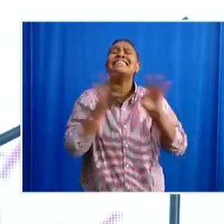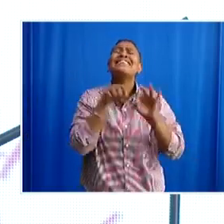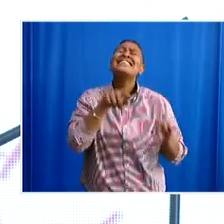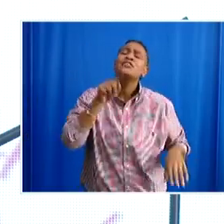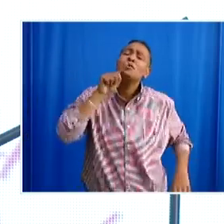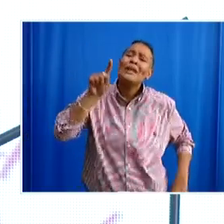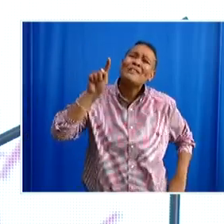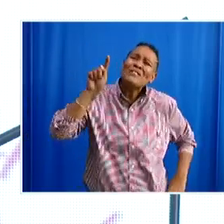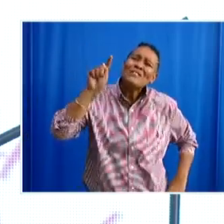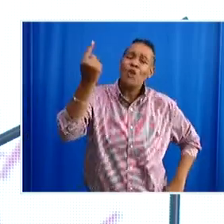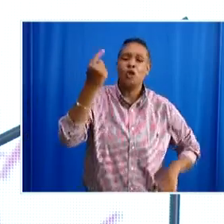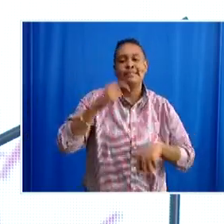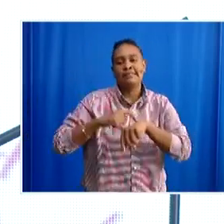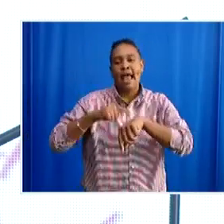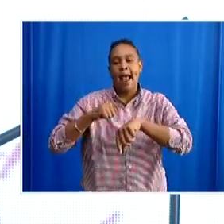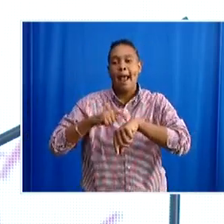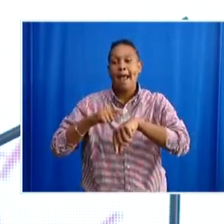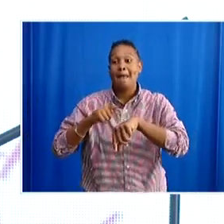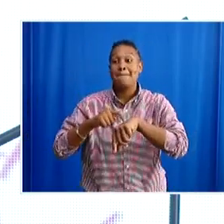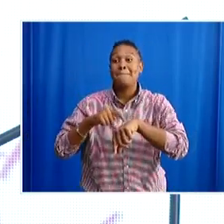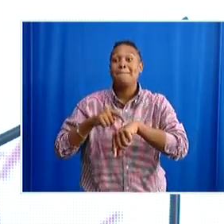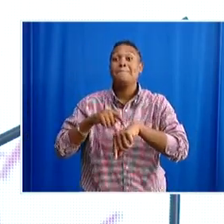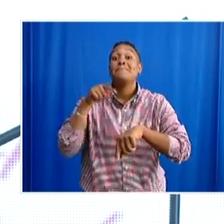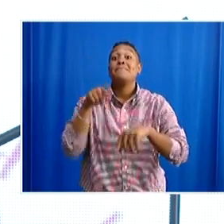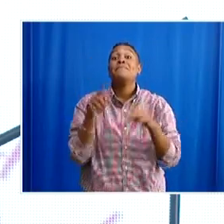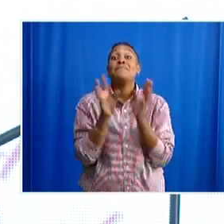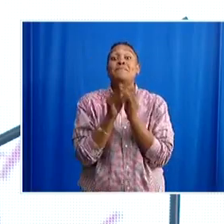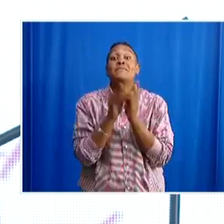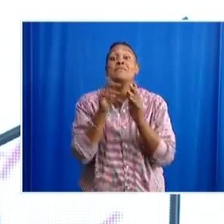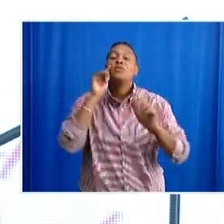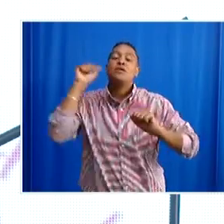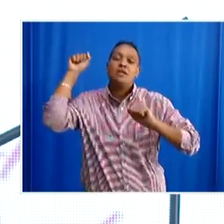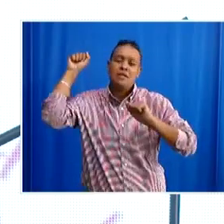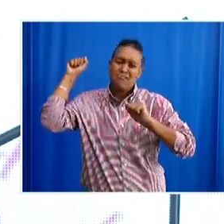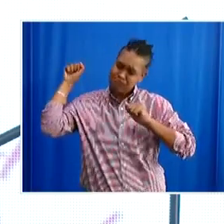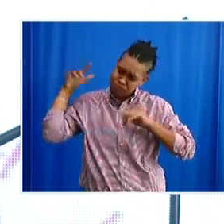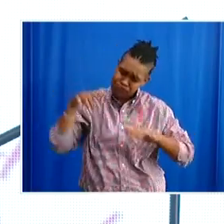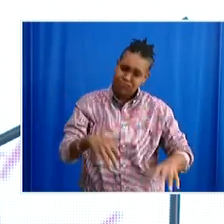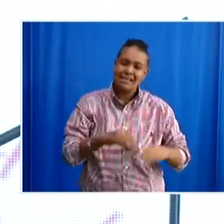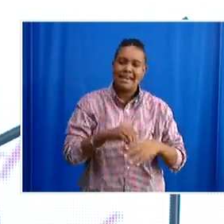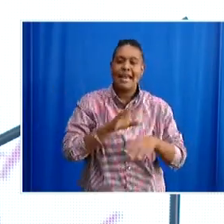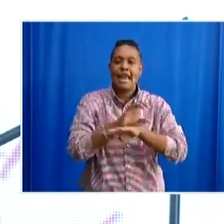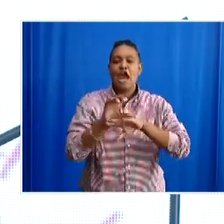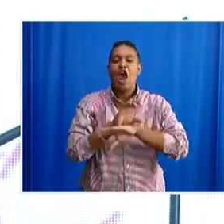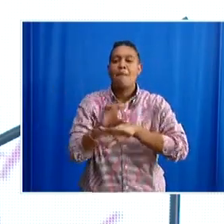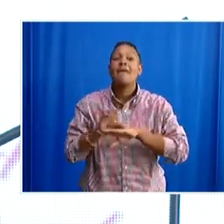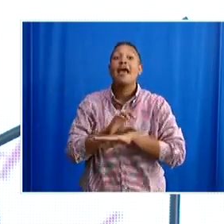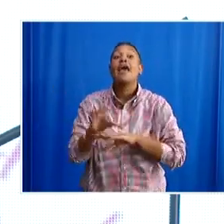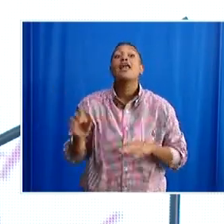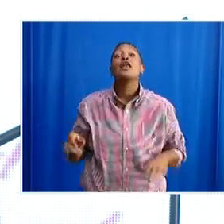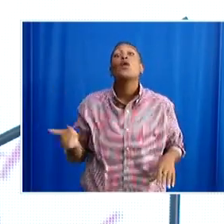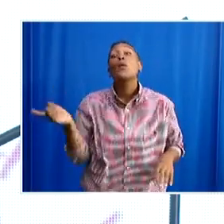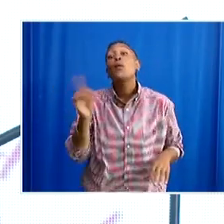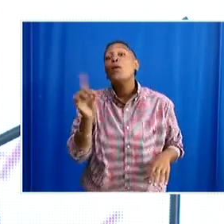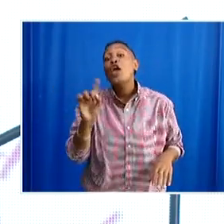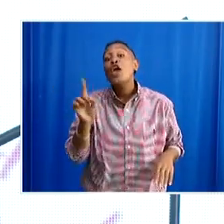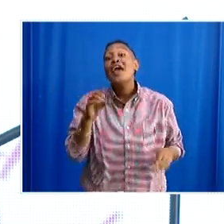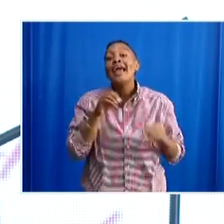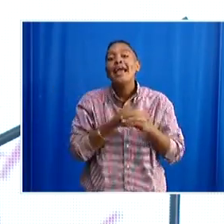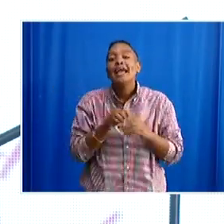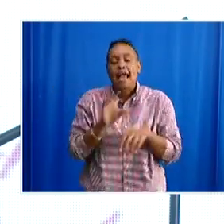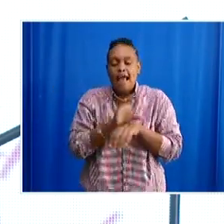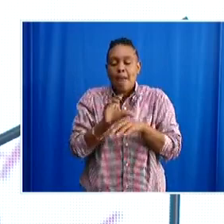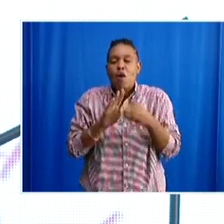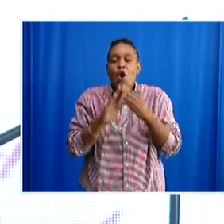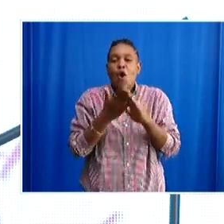very first time the regional platform will be held in the Caribbean, and it will be held within a CARICOM